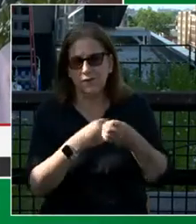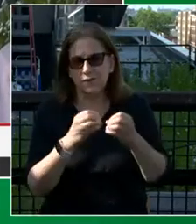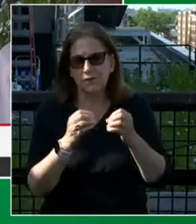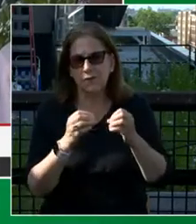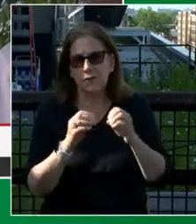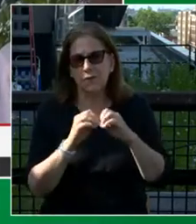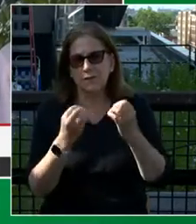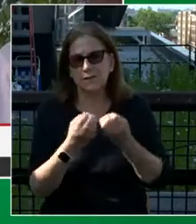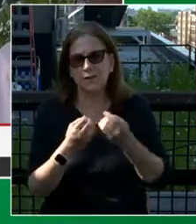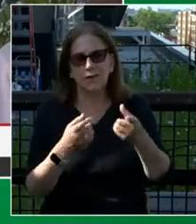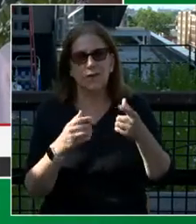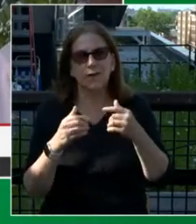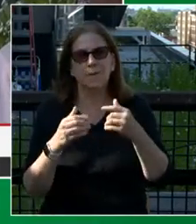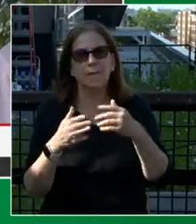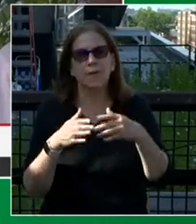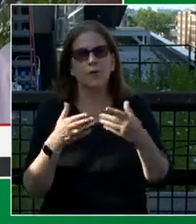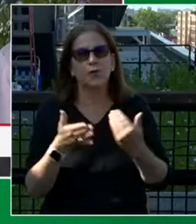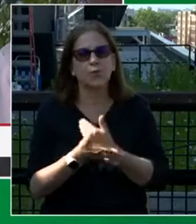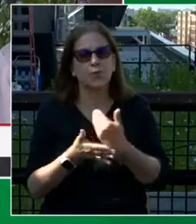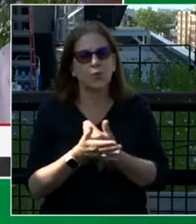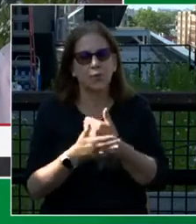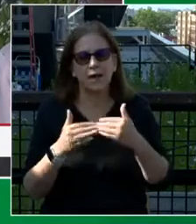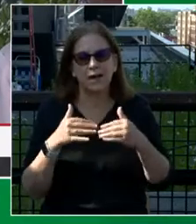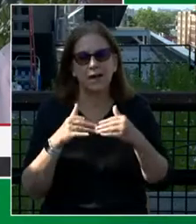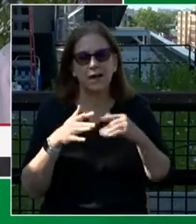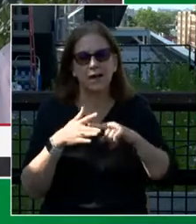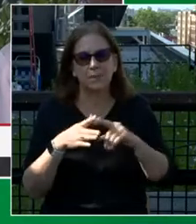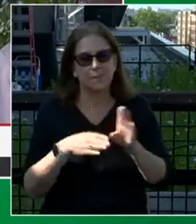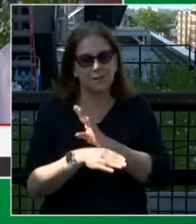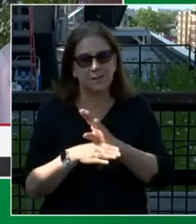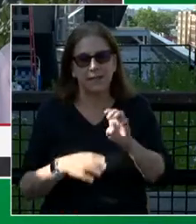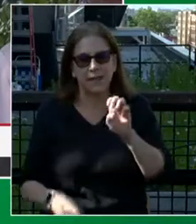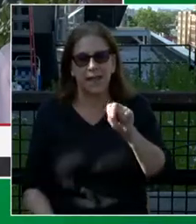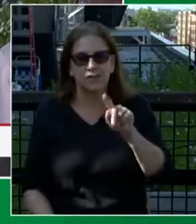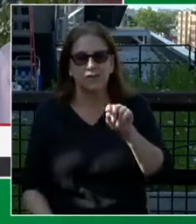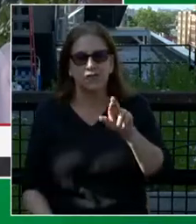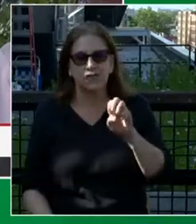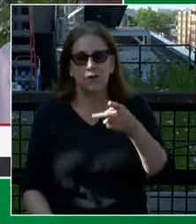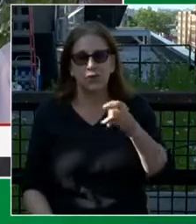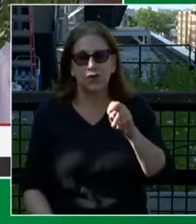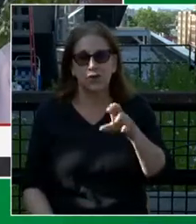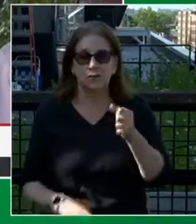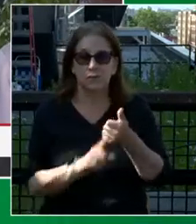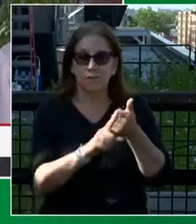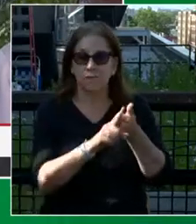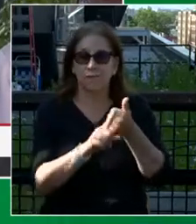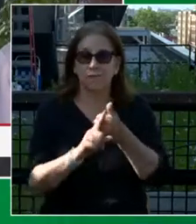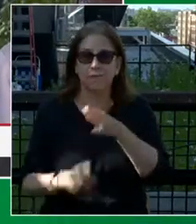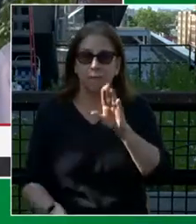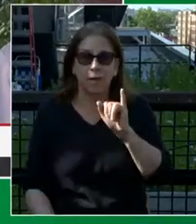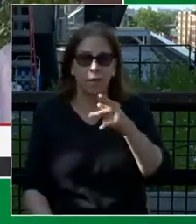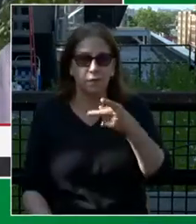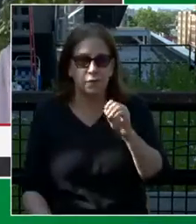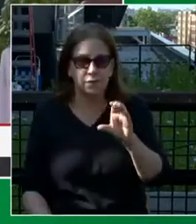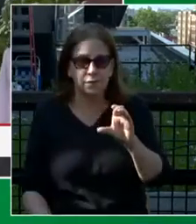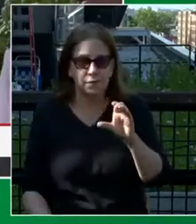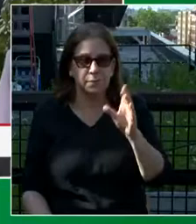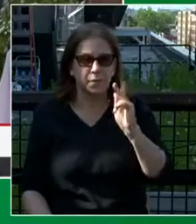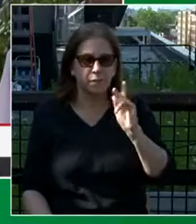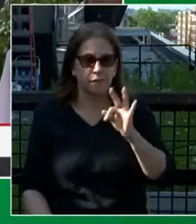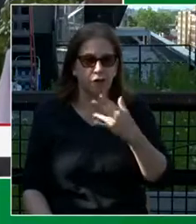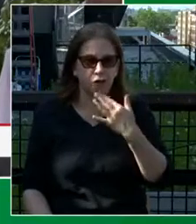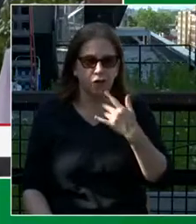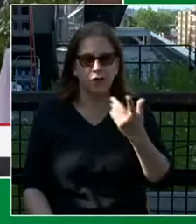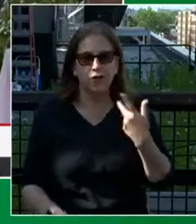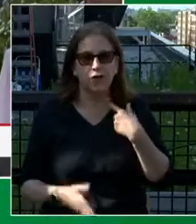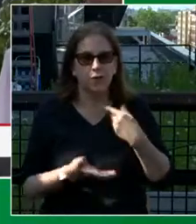double impact that they've had. And so, again, just going back to this idea of, what I think it means to keep that going is